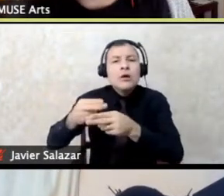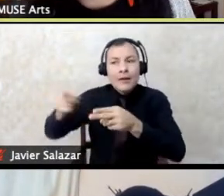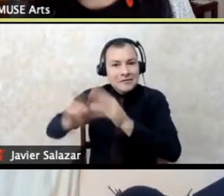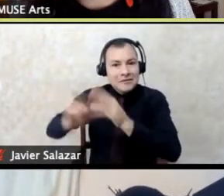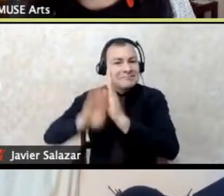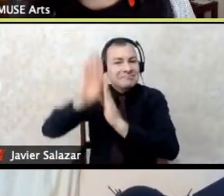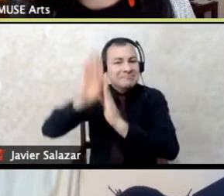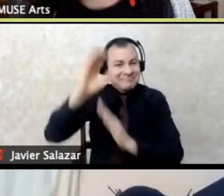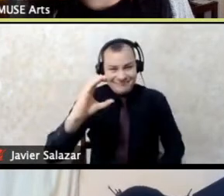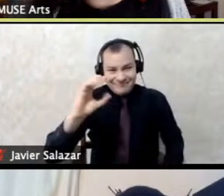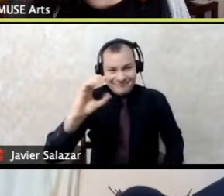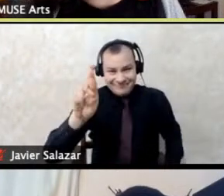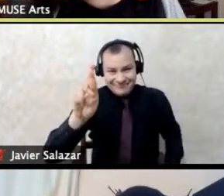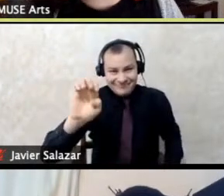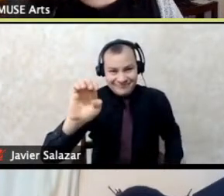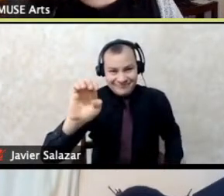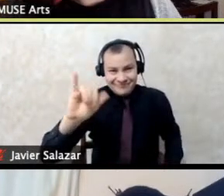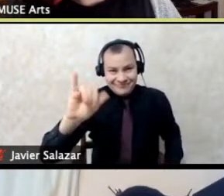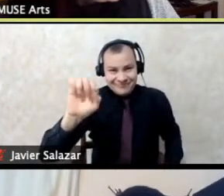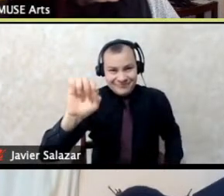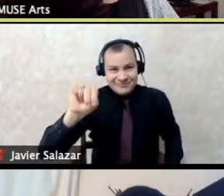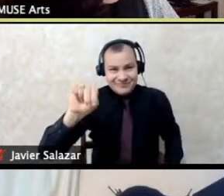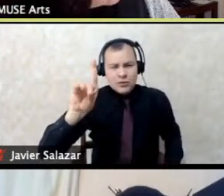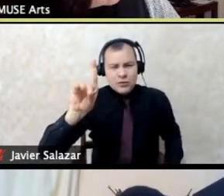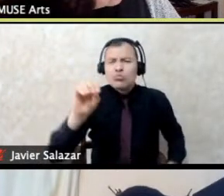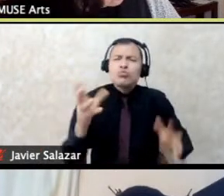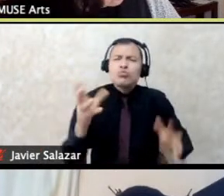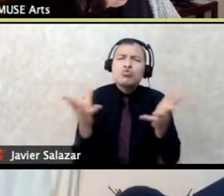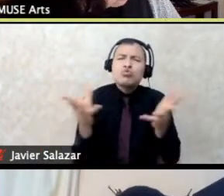His name is Robinson.